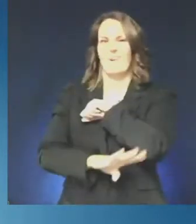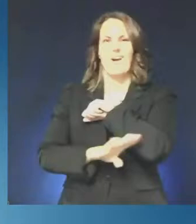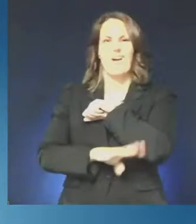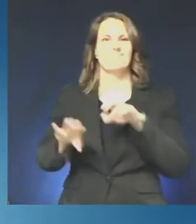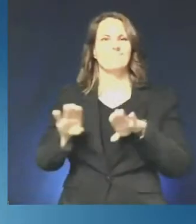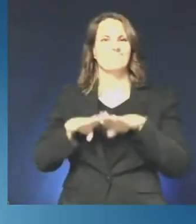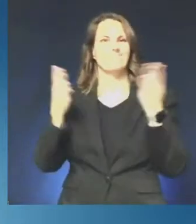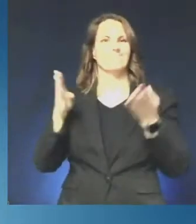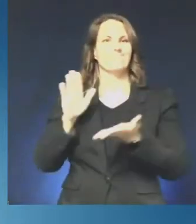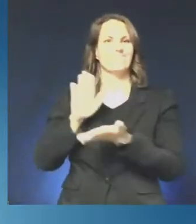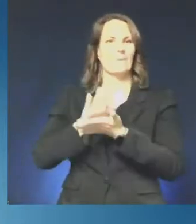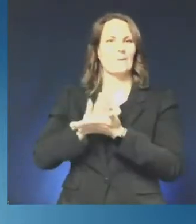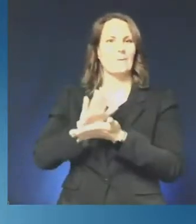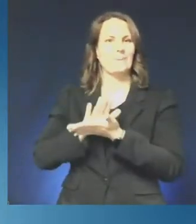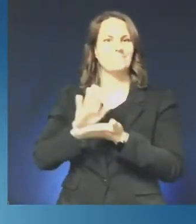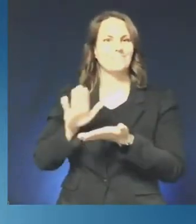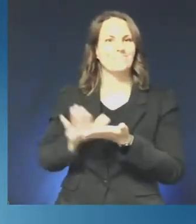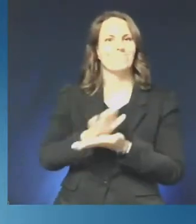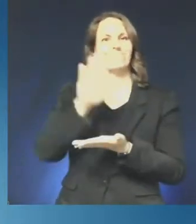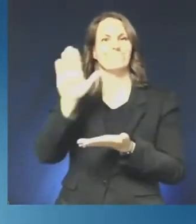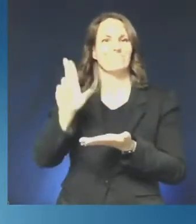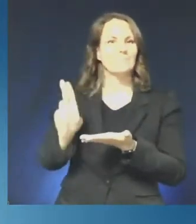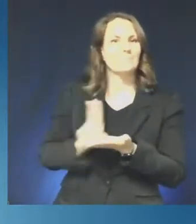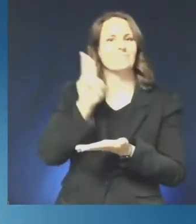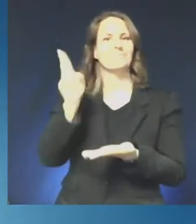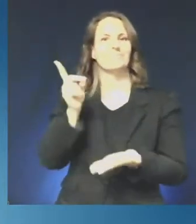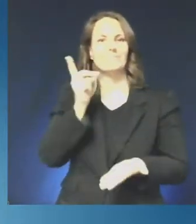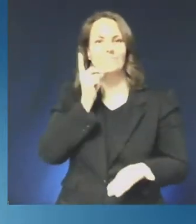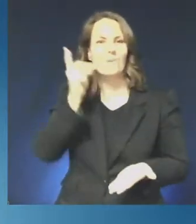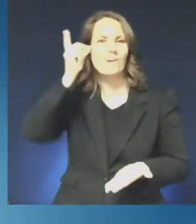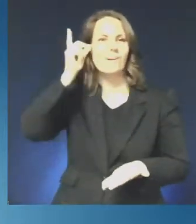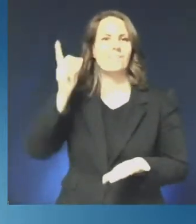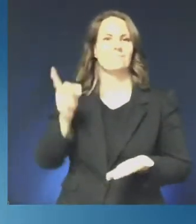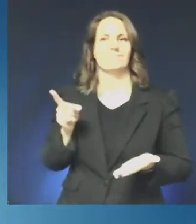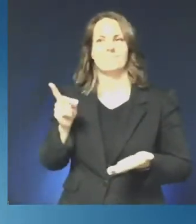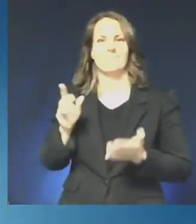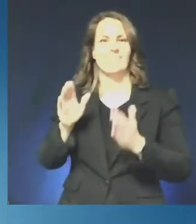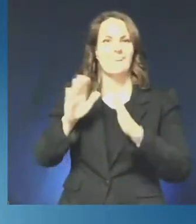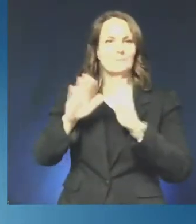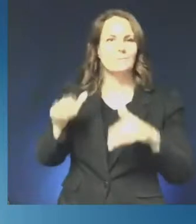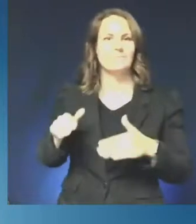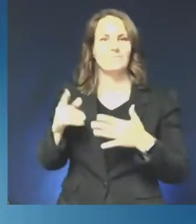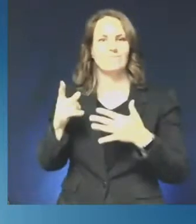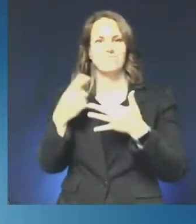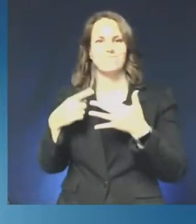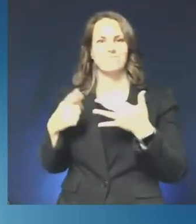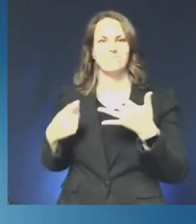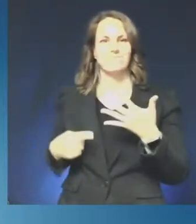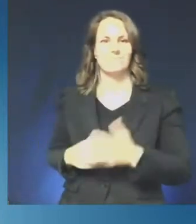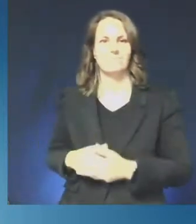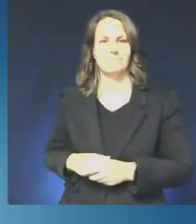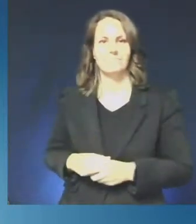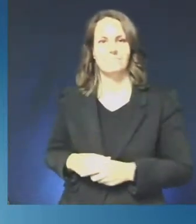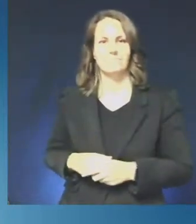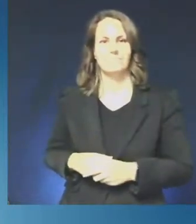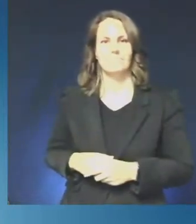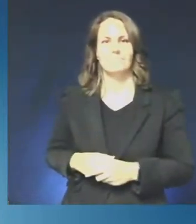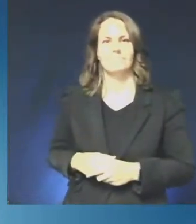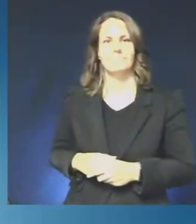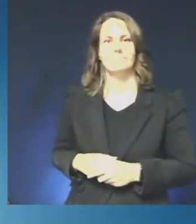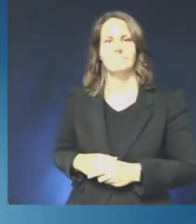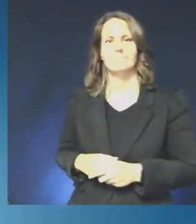university housing, but housing is not collecting COVID-19 vaccine information from contract